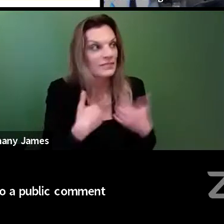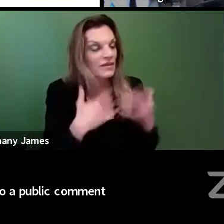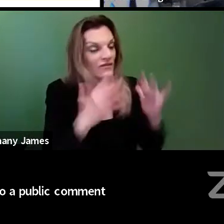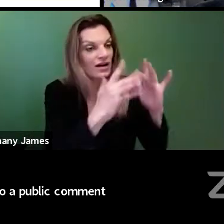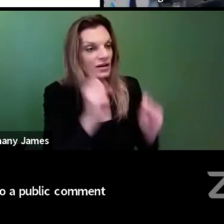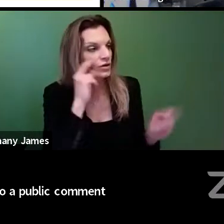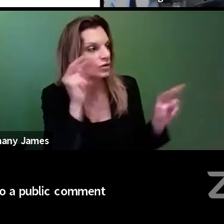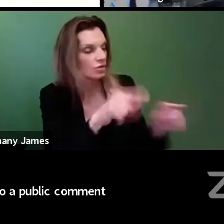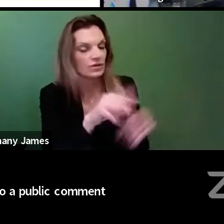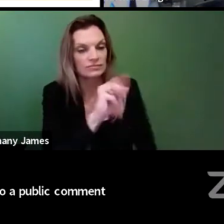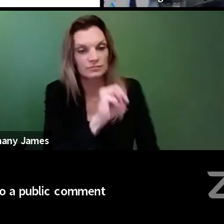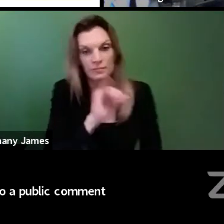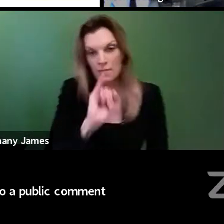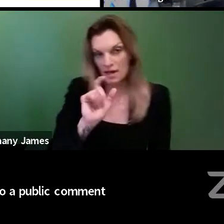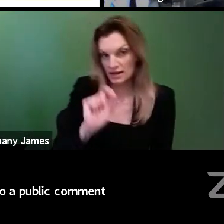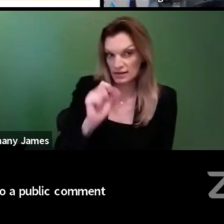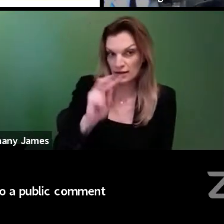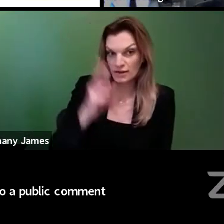visiting